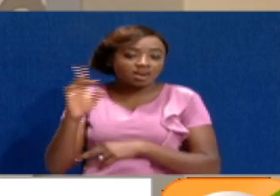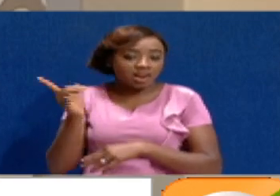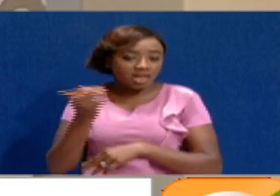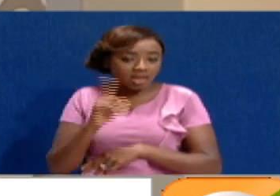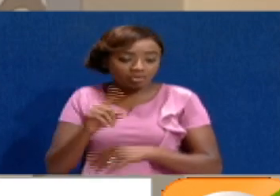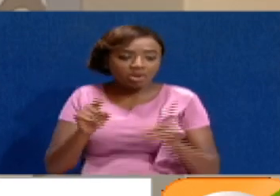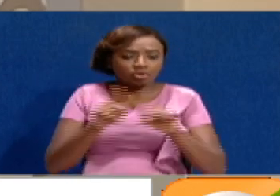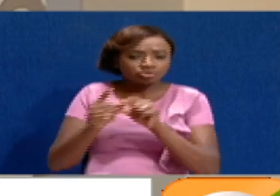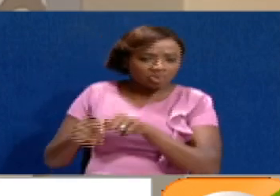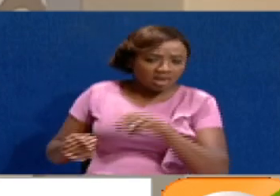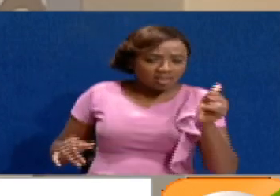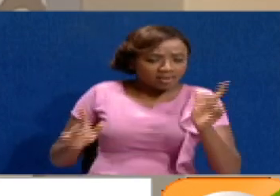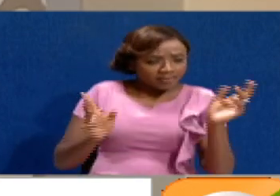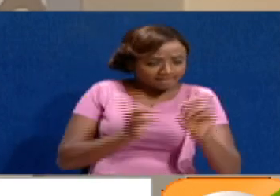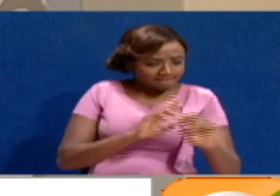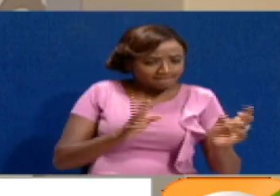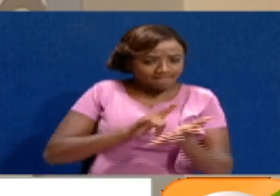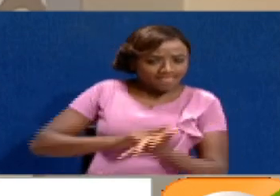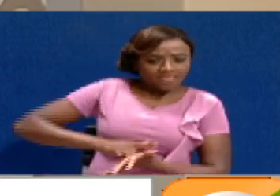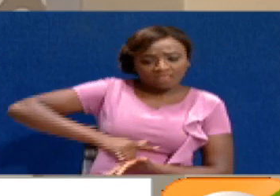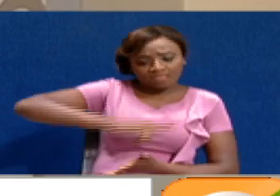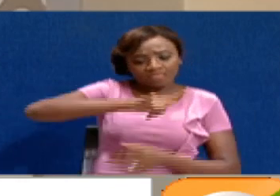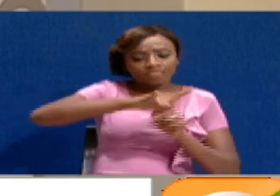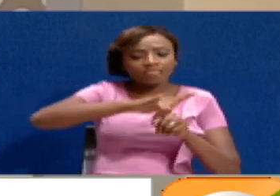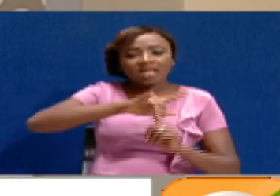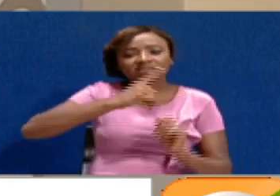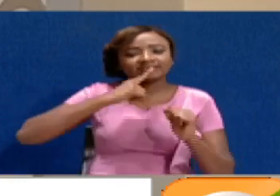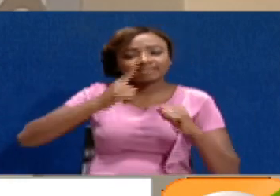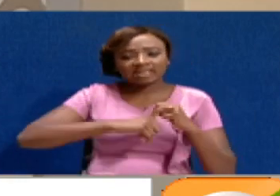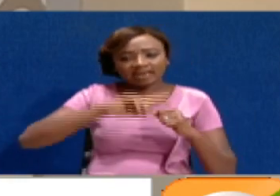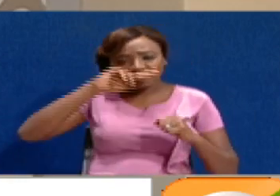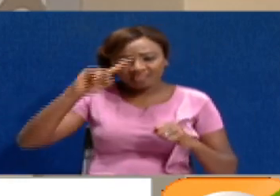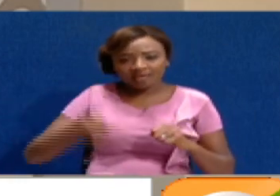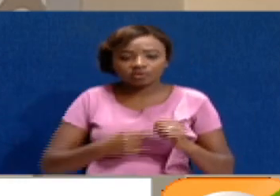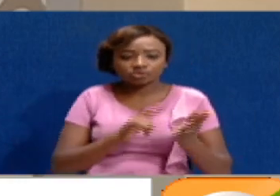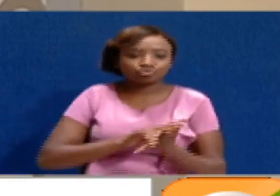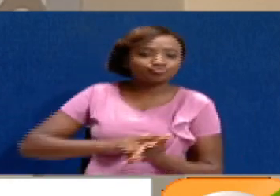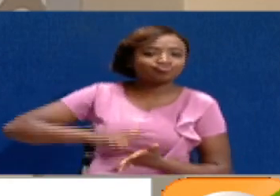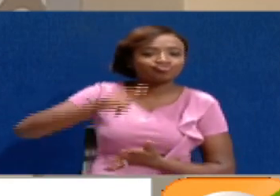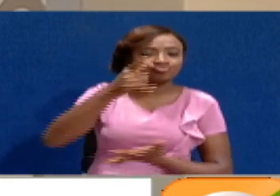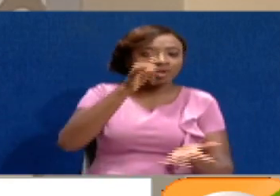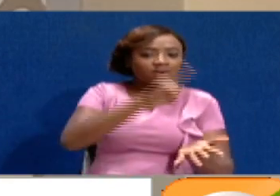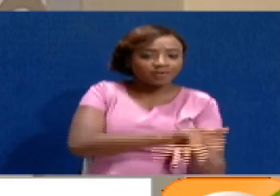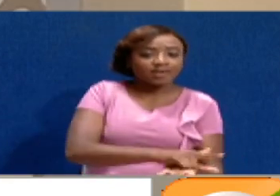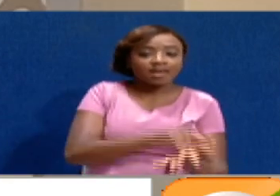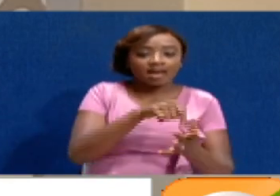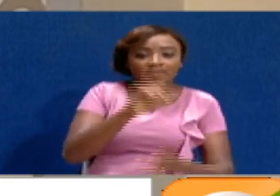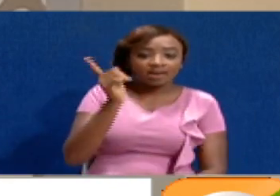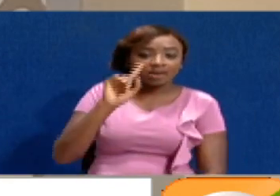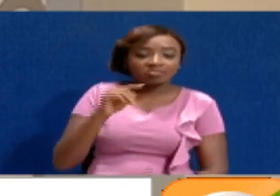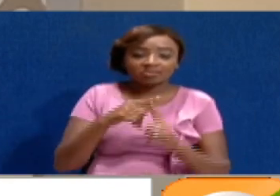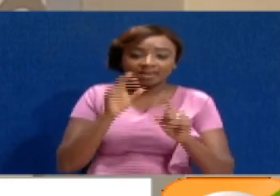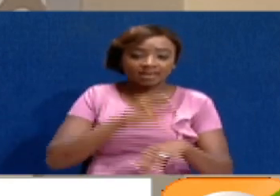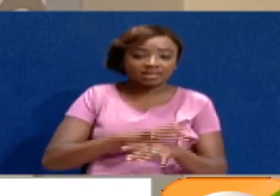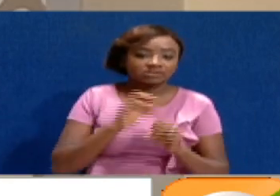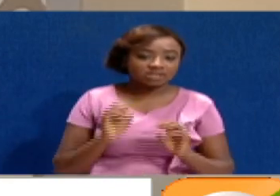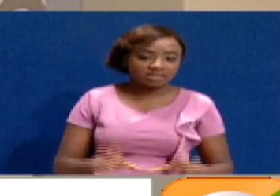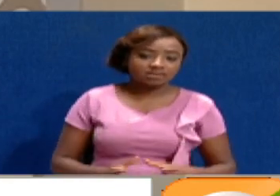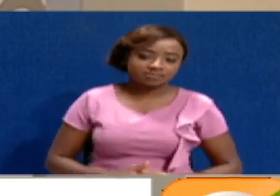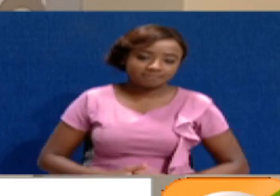evacuation, whose cost at 600,000 shillings for that short flight to Nairobi was sadly out of reach for the